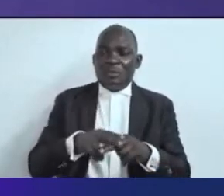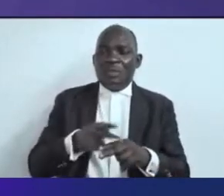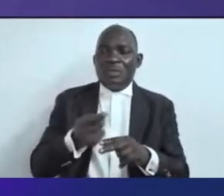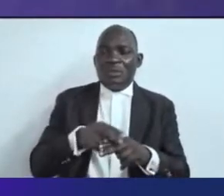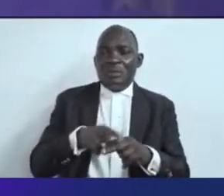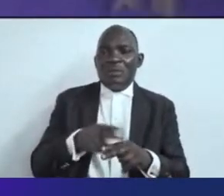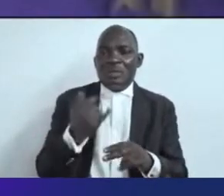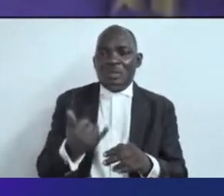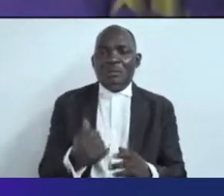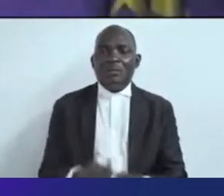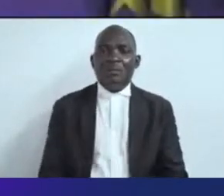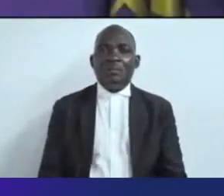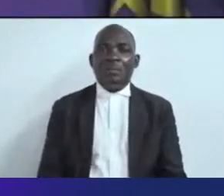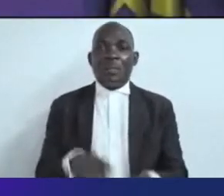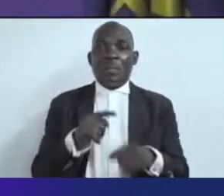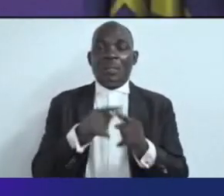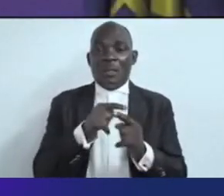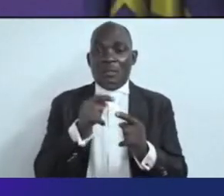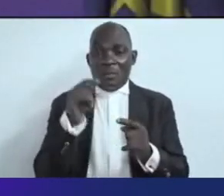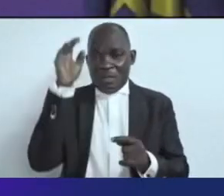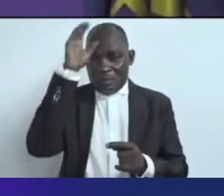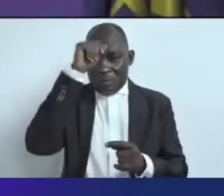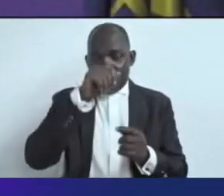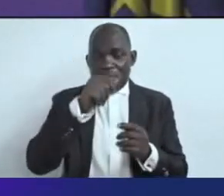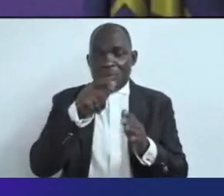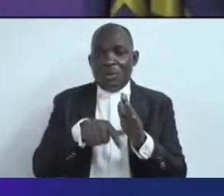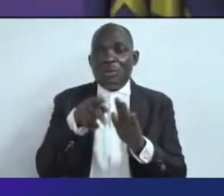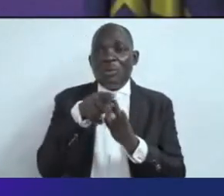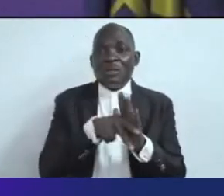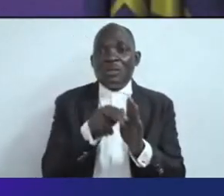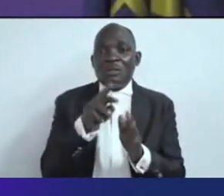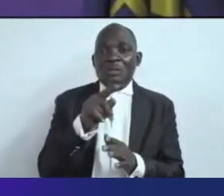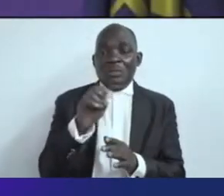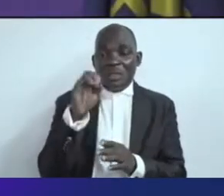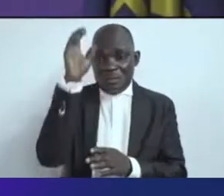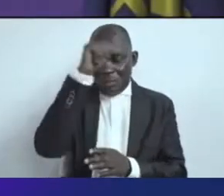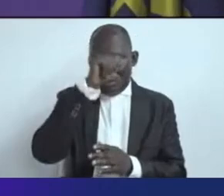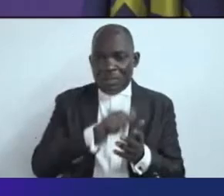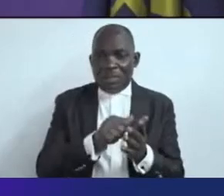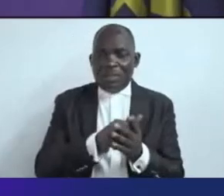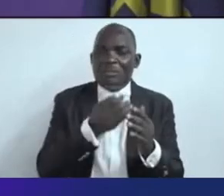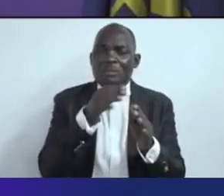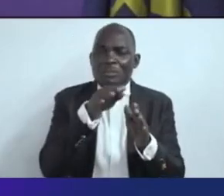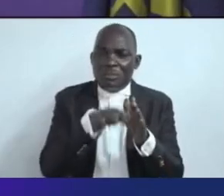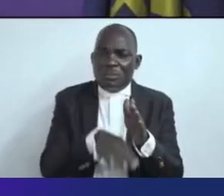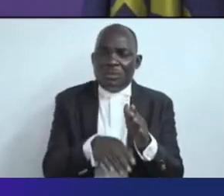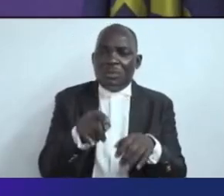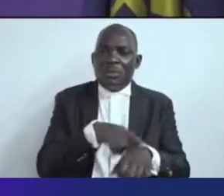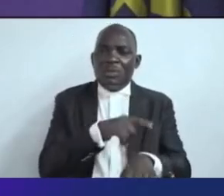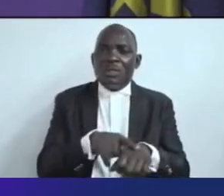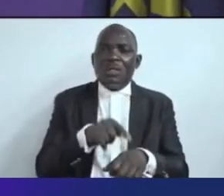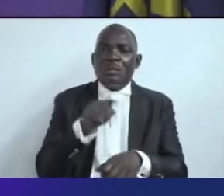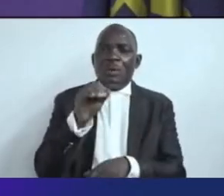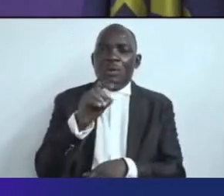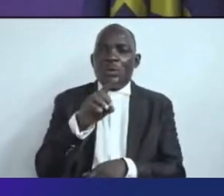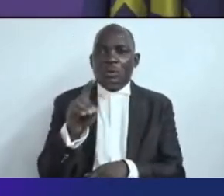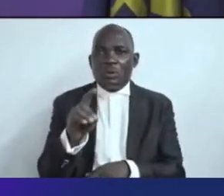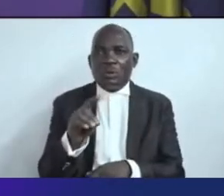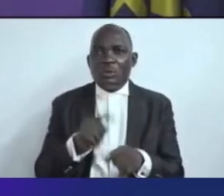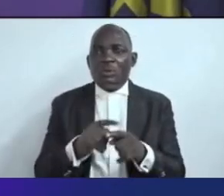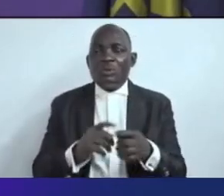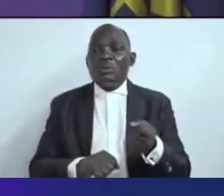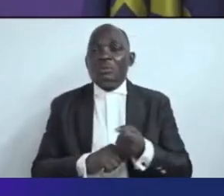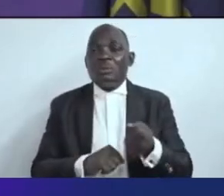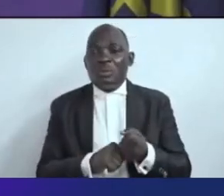targets. The expectation for lower policy rates has brought down long-term bond yields,